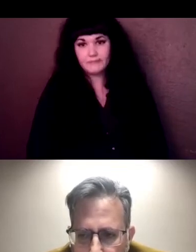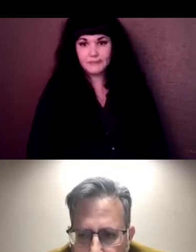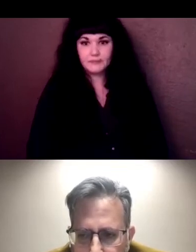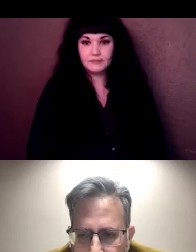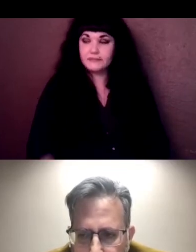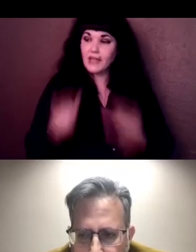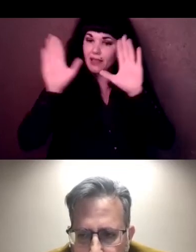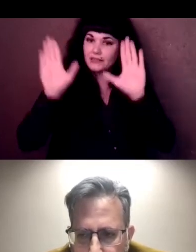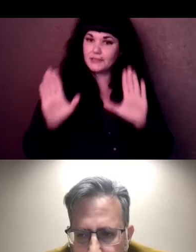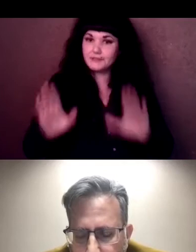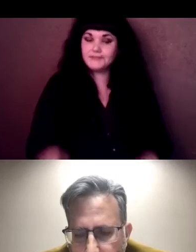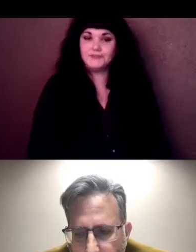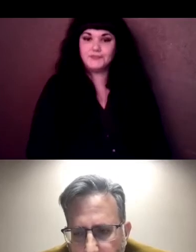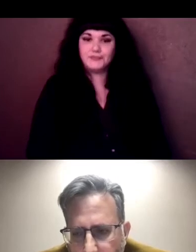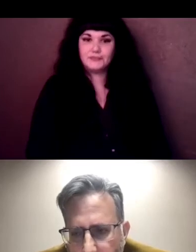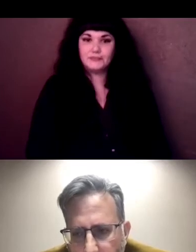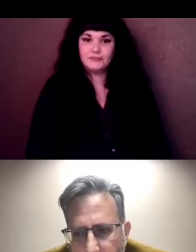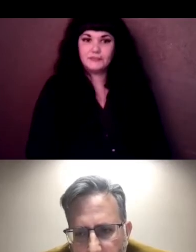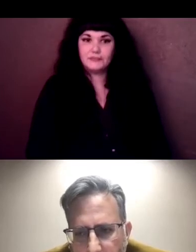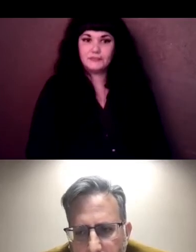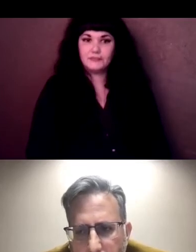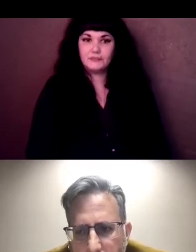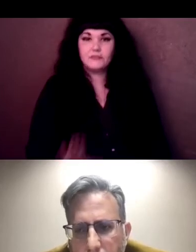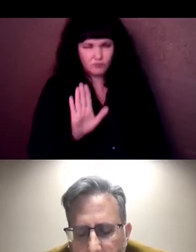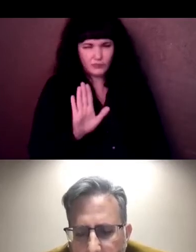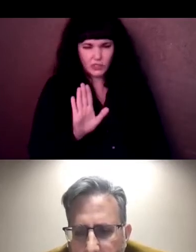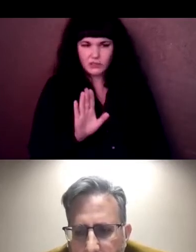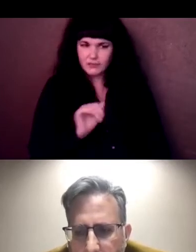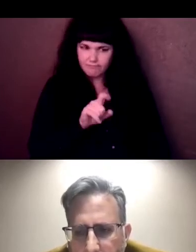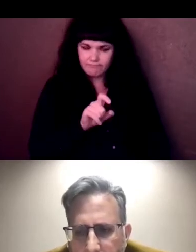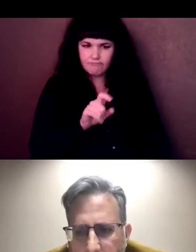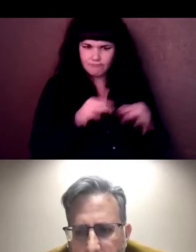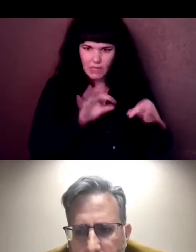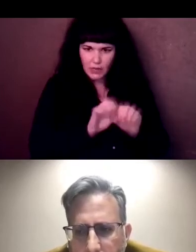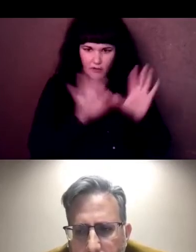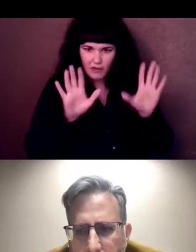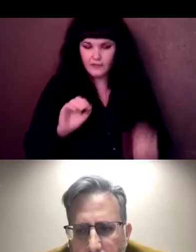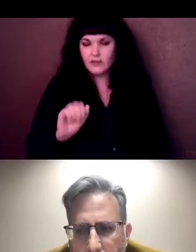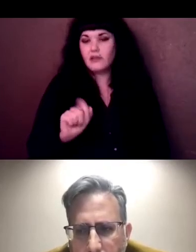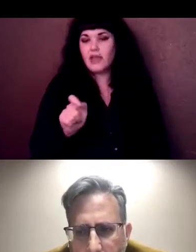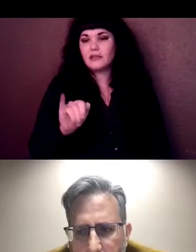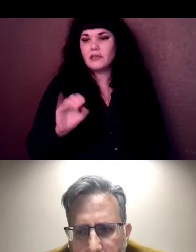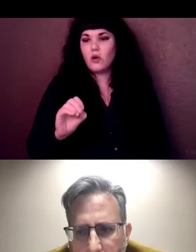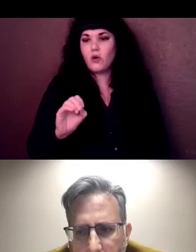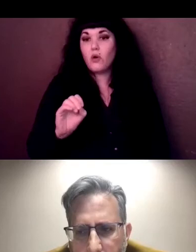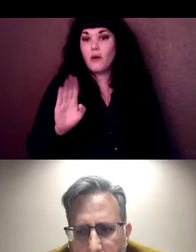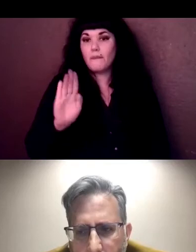Excellent. And just to clarify, AxioBionics is an MRS